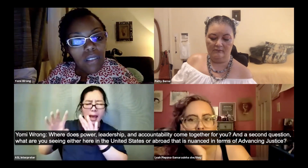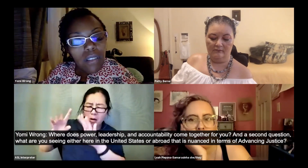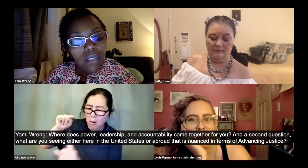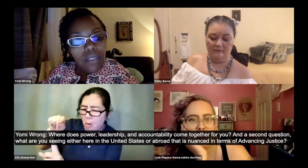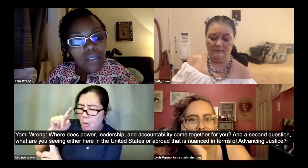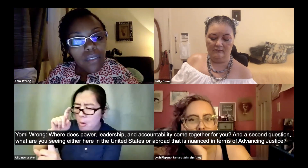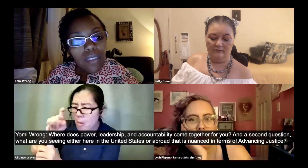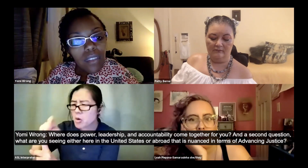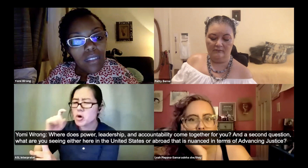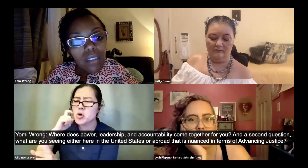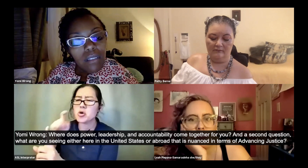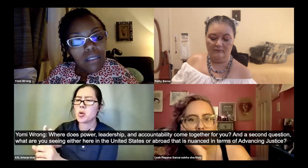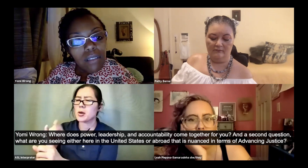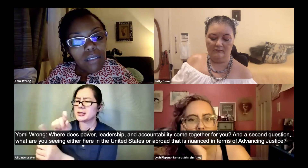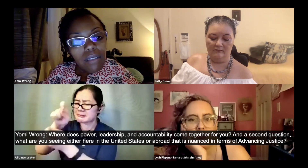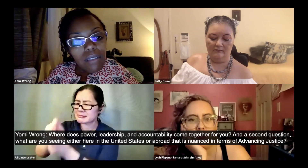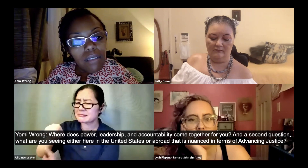justice?